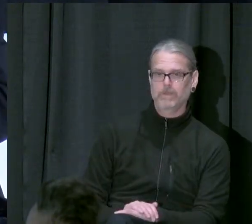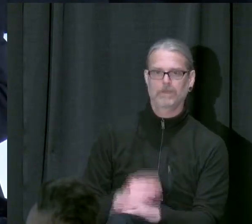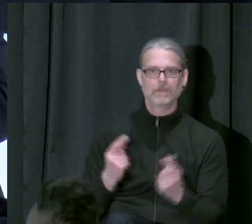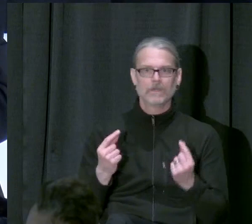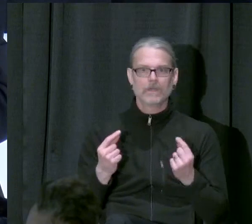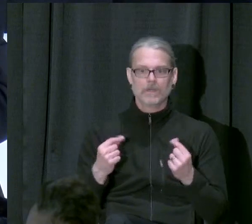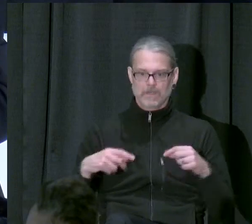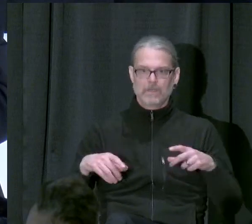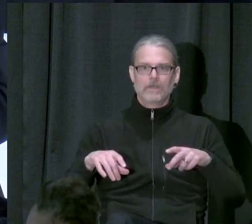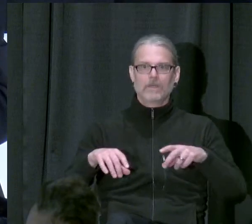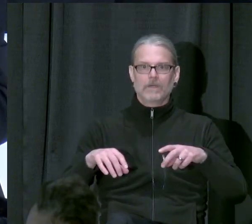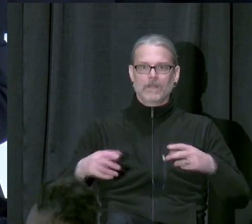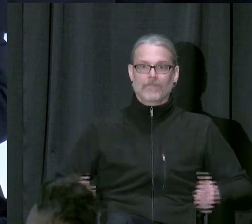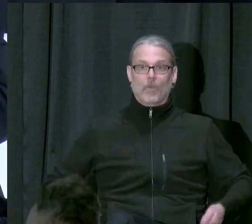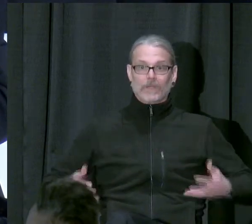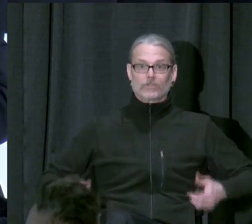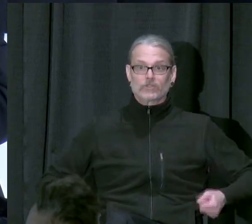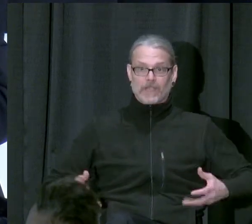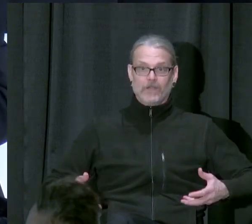the grips of the wheelchair,